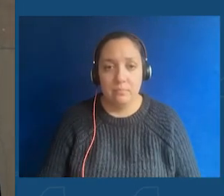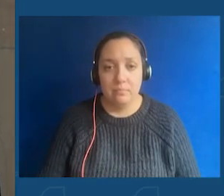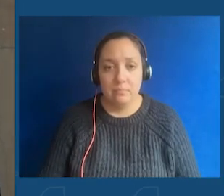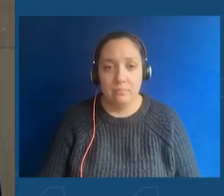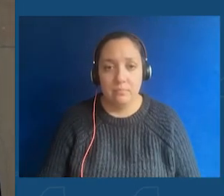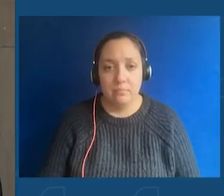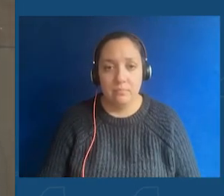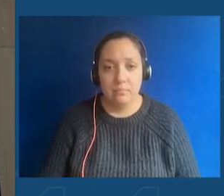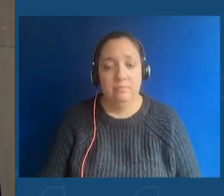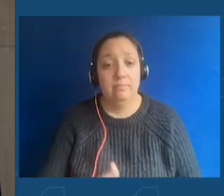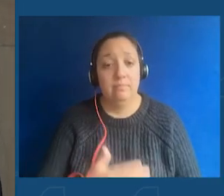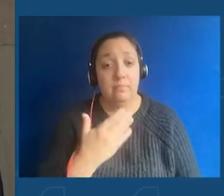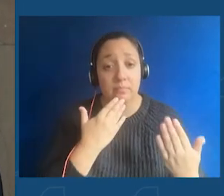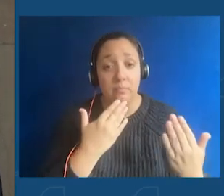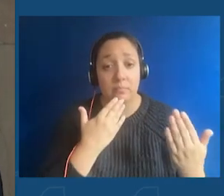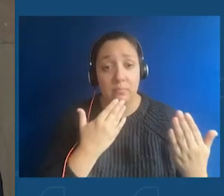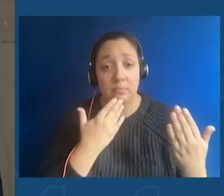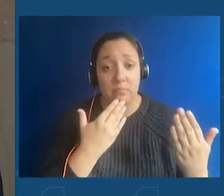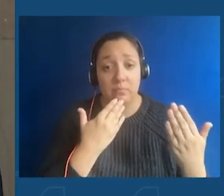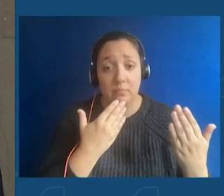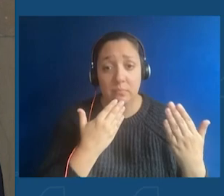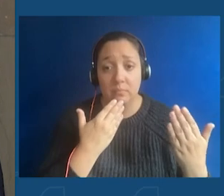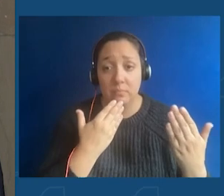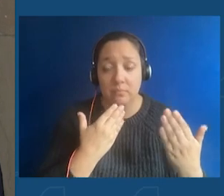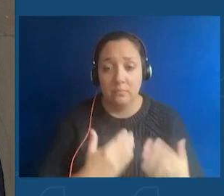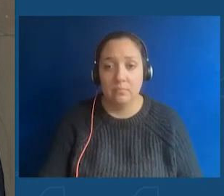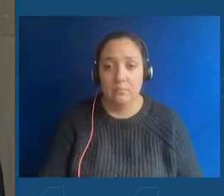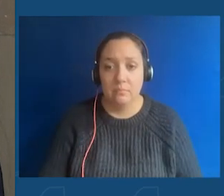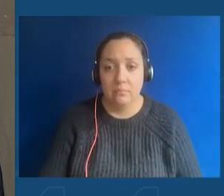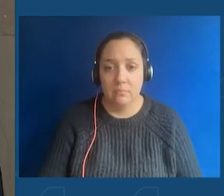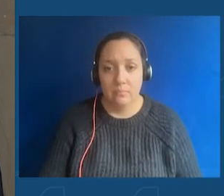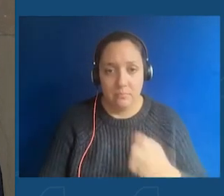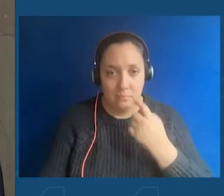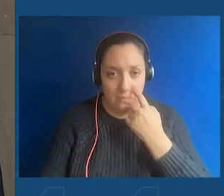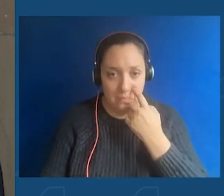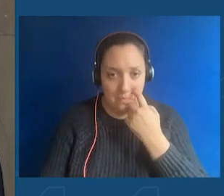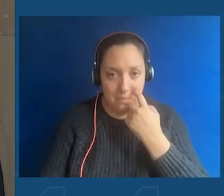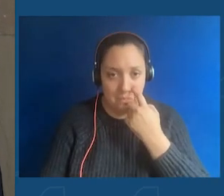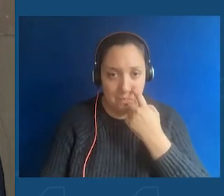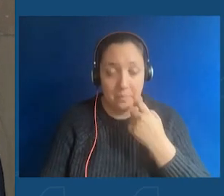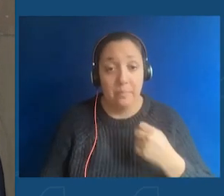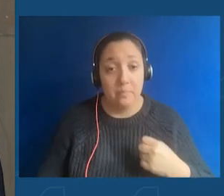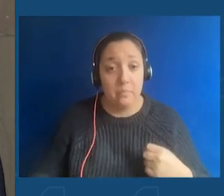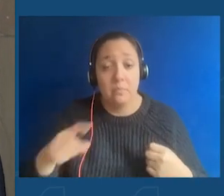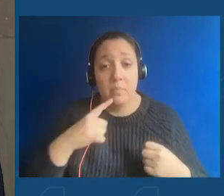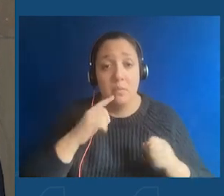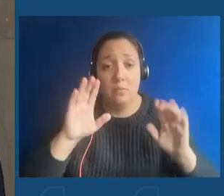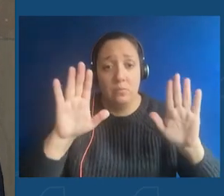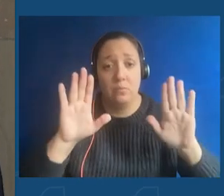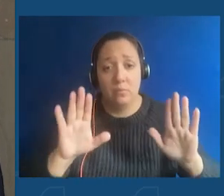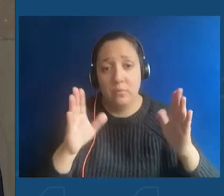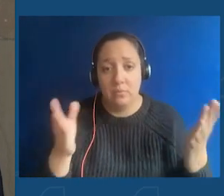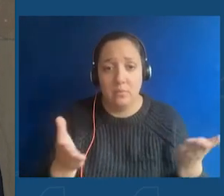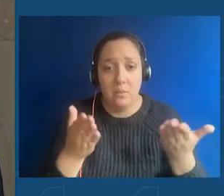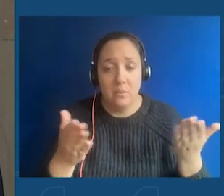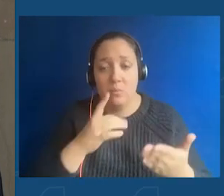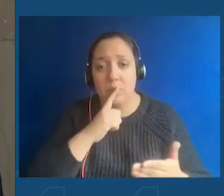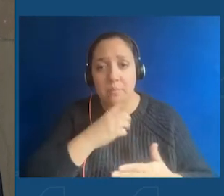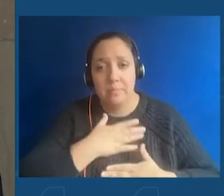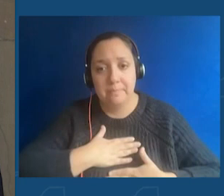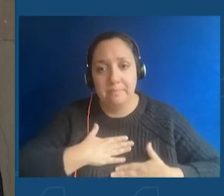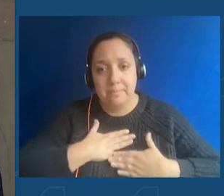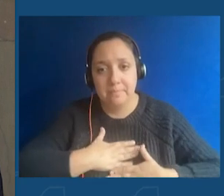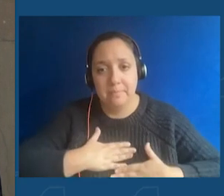Thank you, everyone. Thank you very much. It is great to be here. Appreciate that. Great to be here